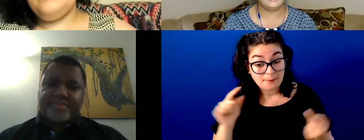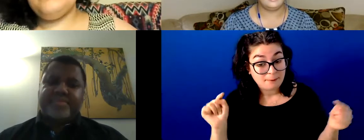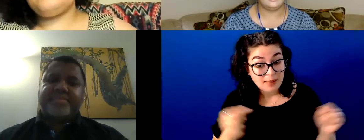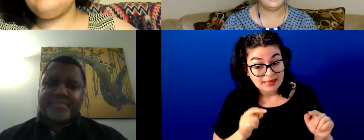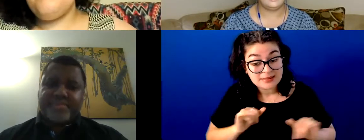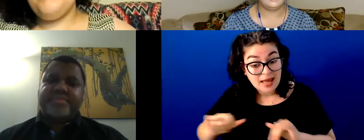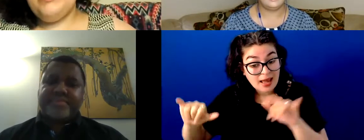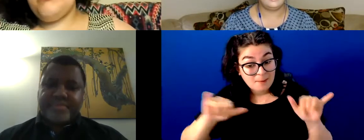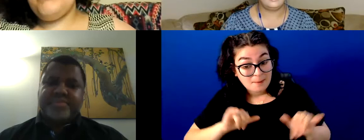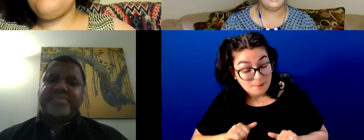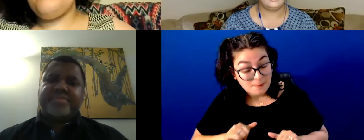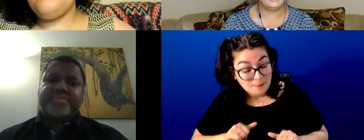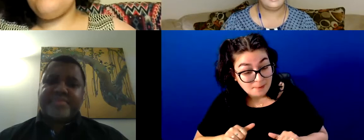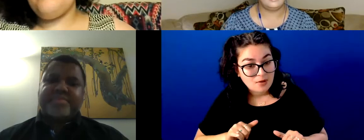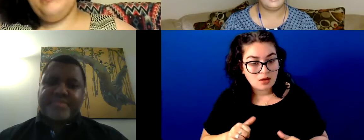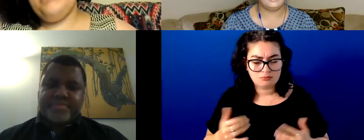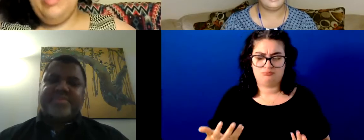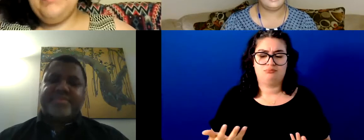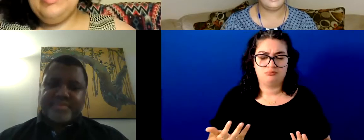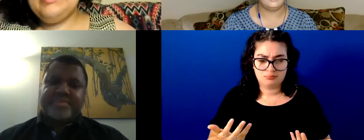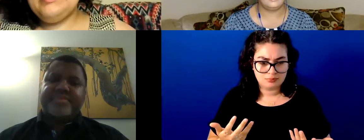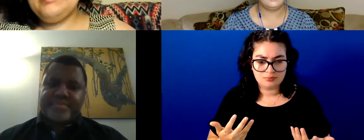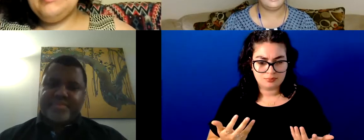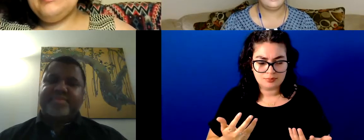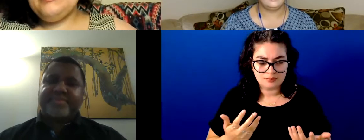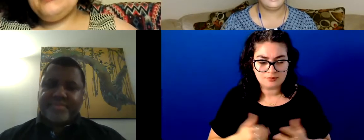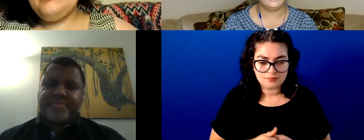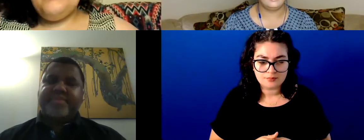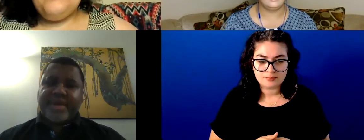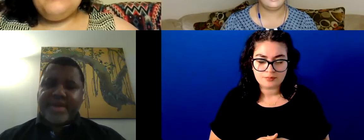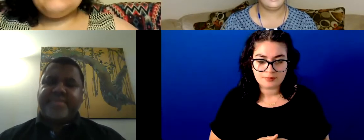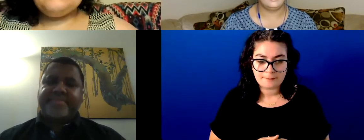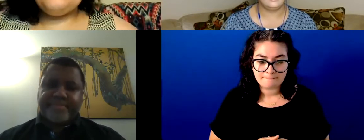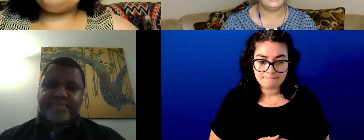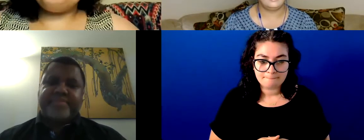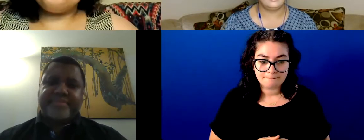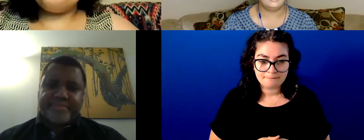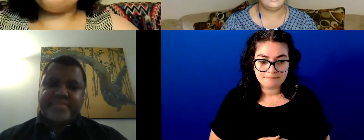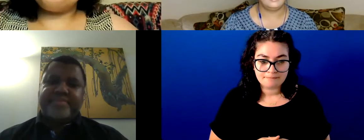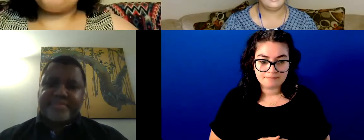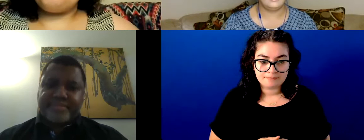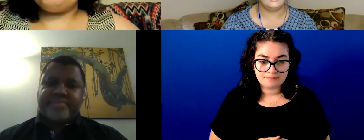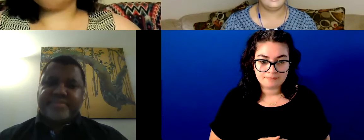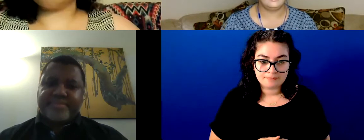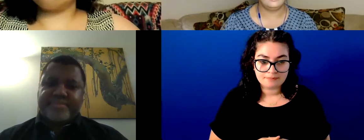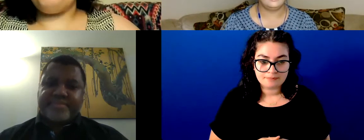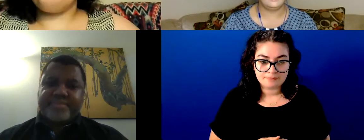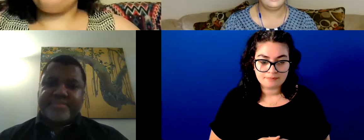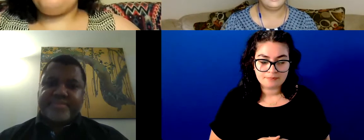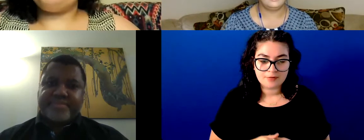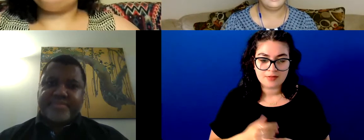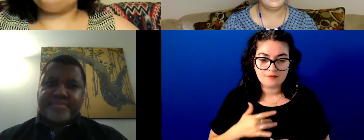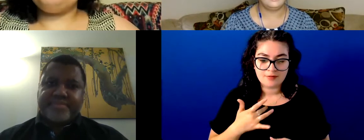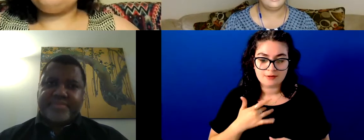of us. You're just giving me a number you think will make me happy. And it's just like, losing 5